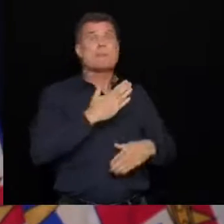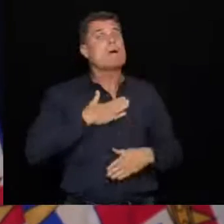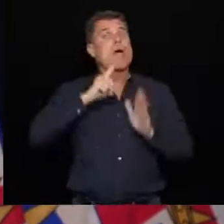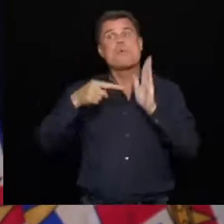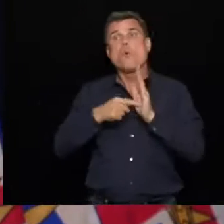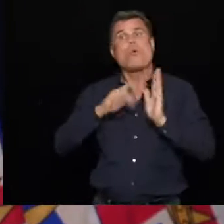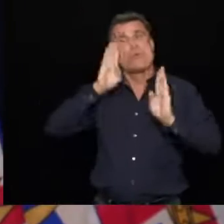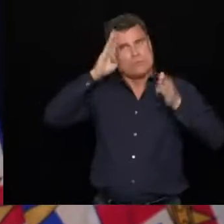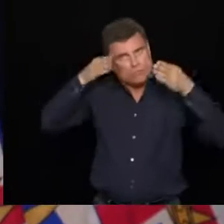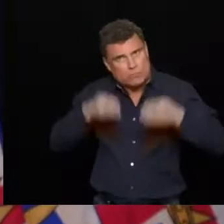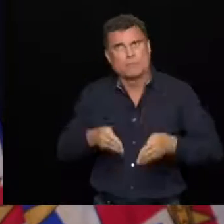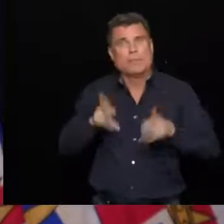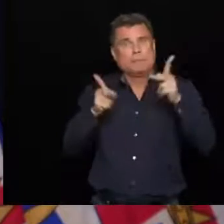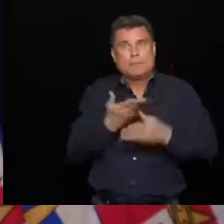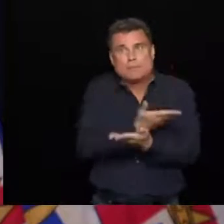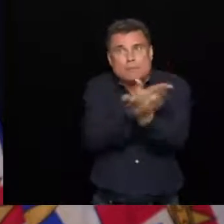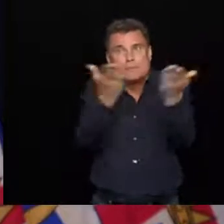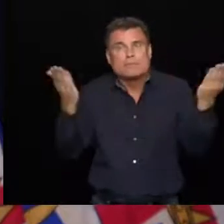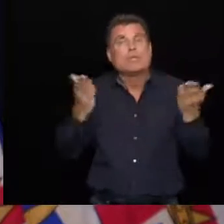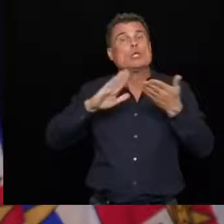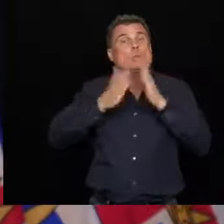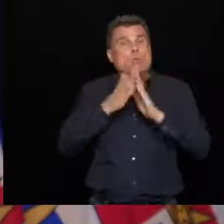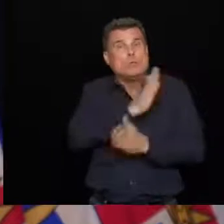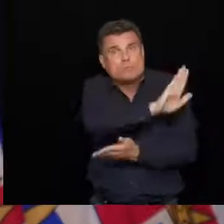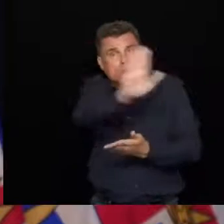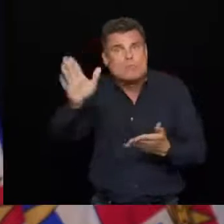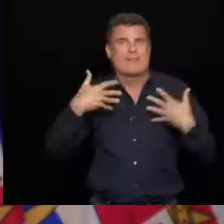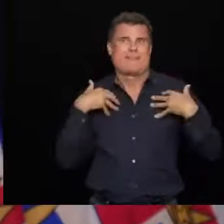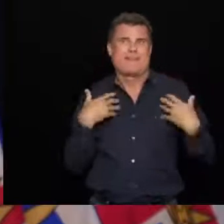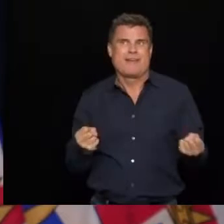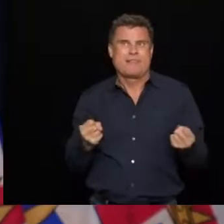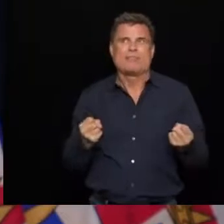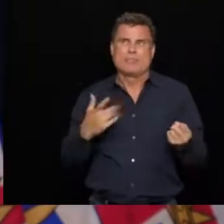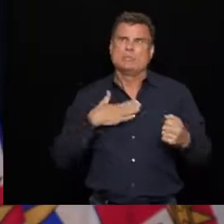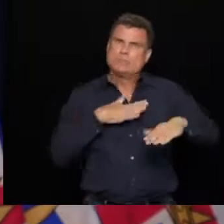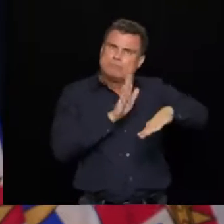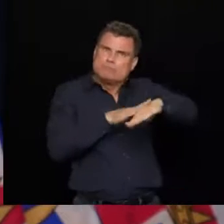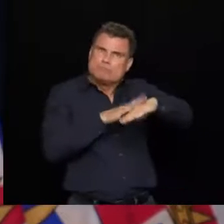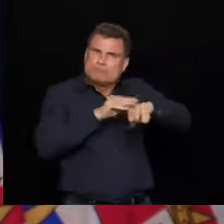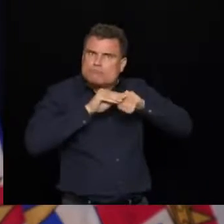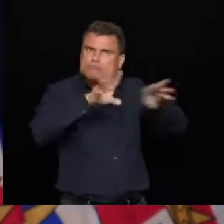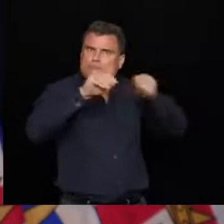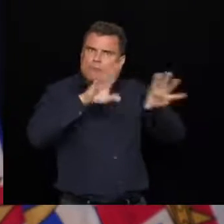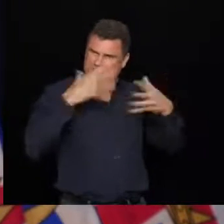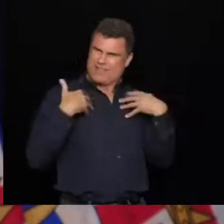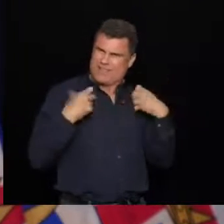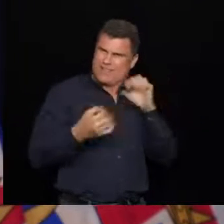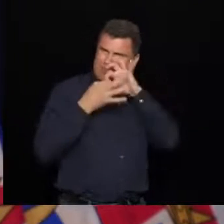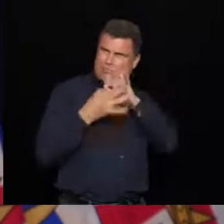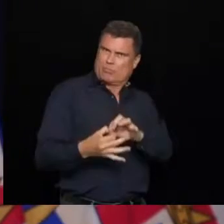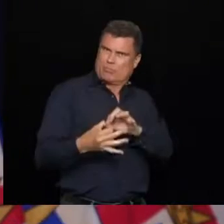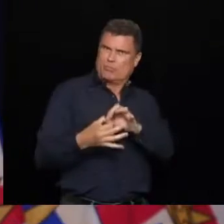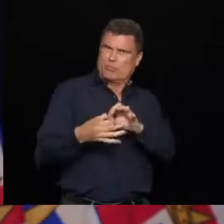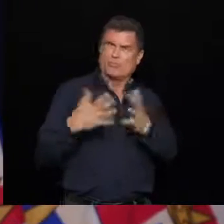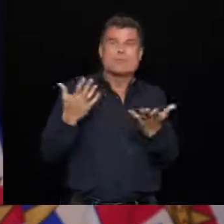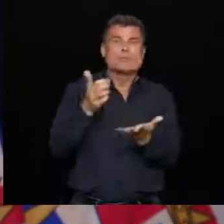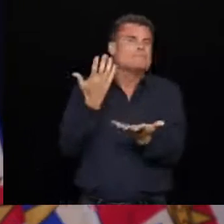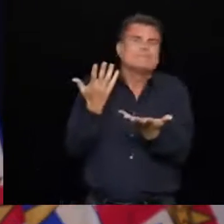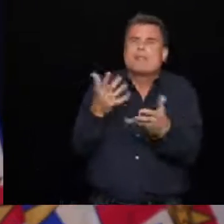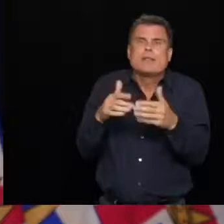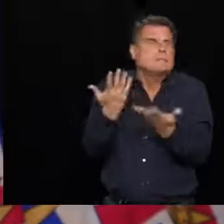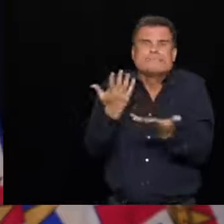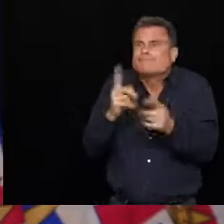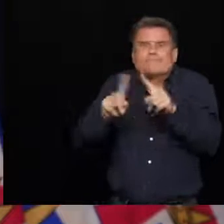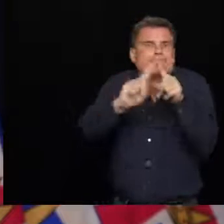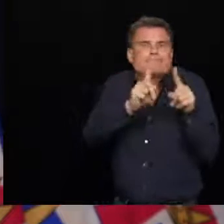in measures that are needed to ensure that activities that need to happen can happen in our community. And that is what